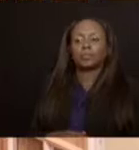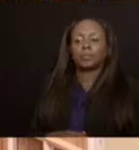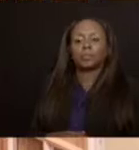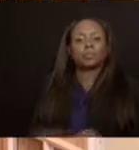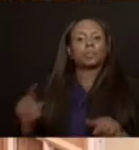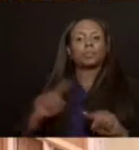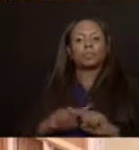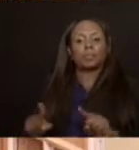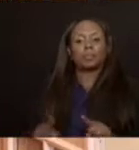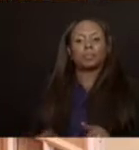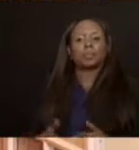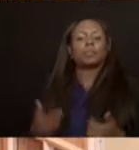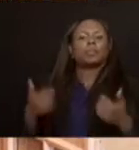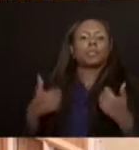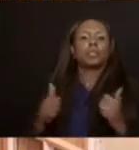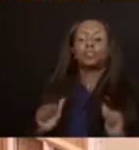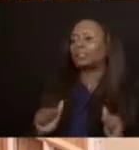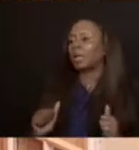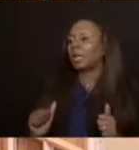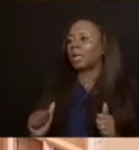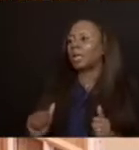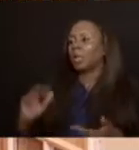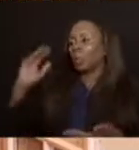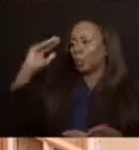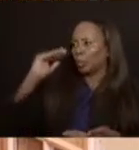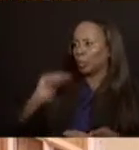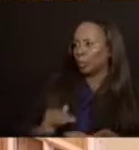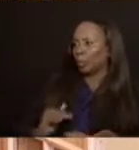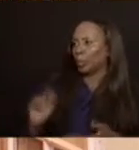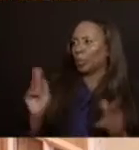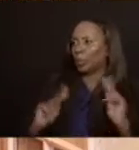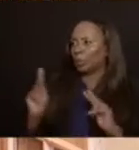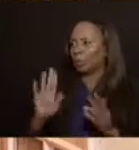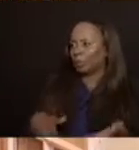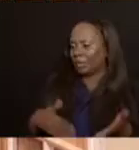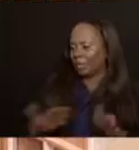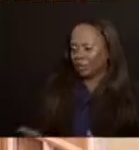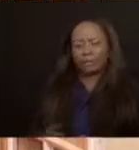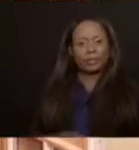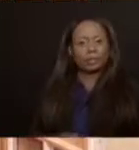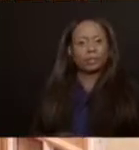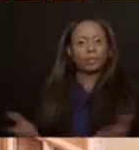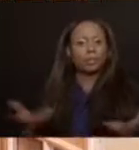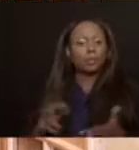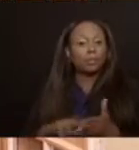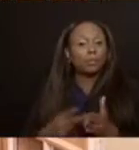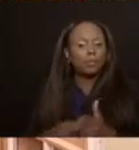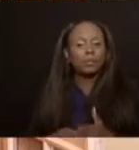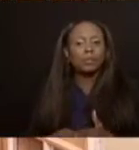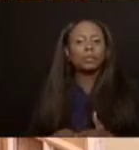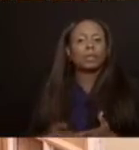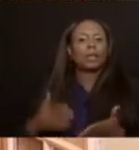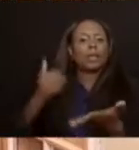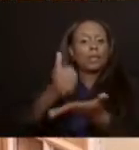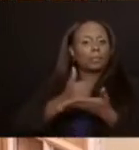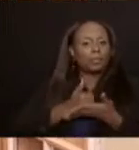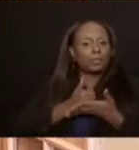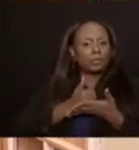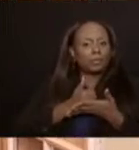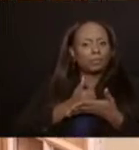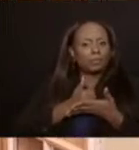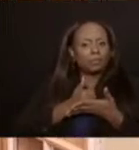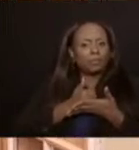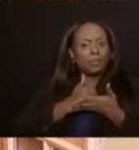number of persons who will succumb. But what does that mean? It means that you have to help us help you. It means that you have